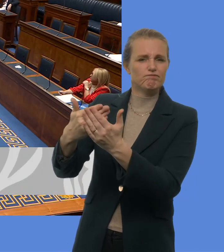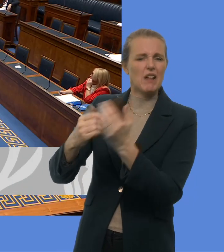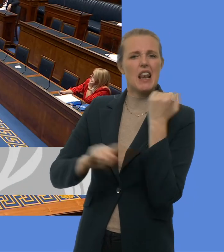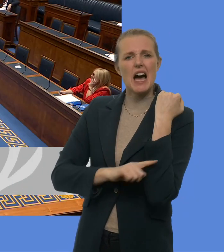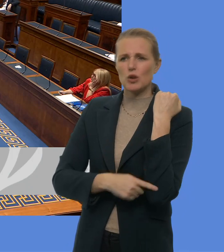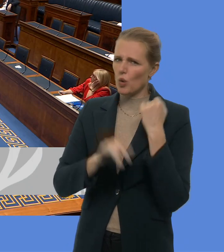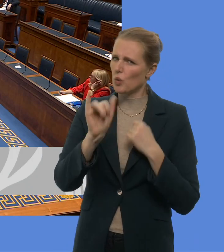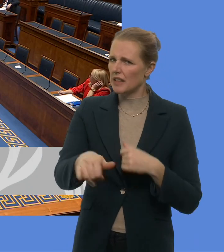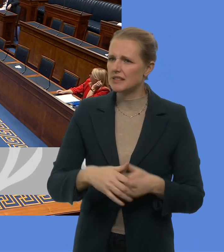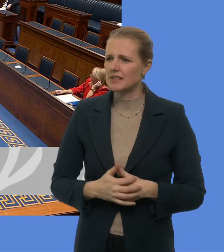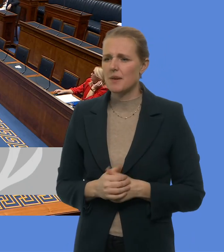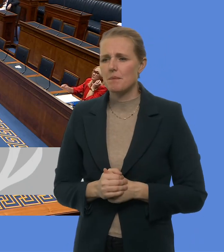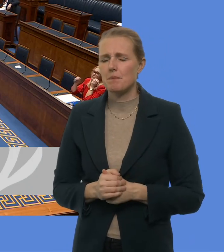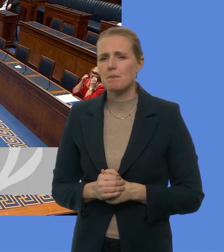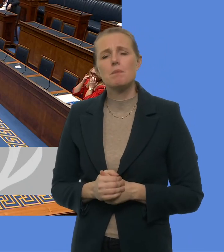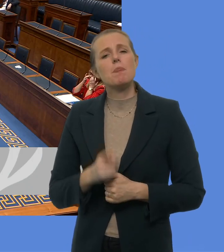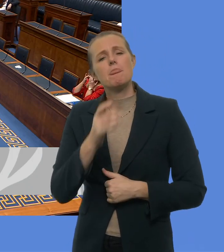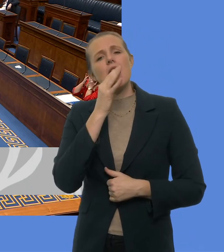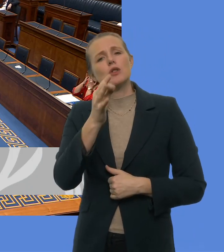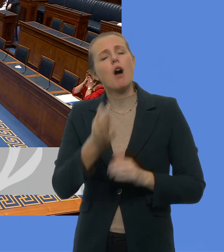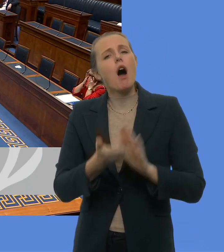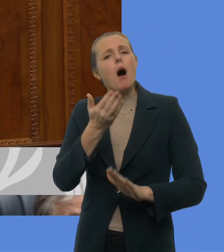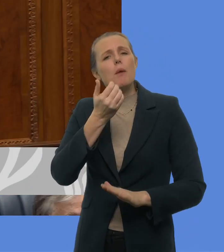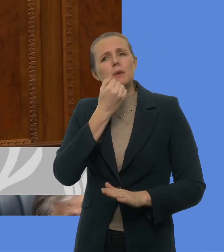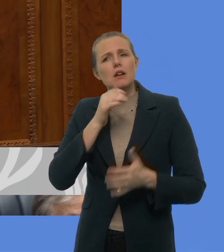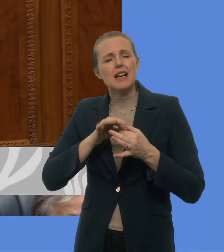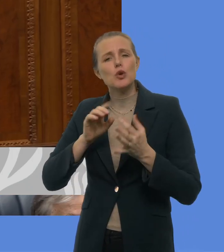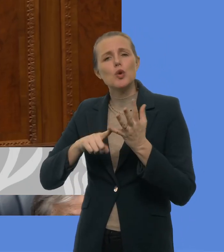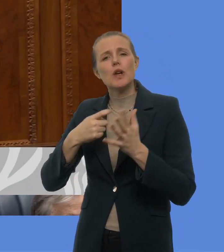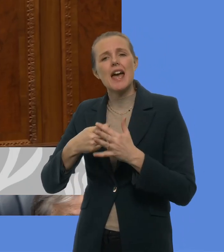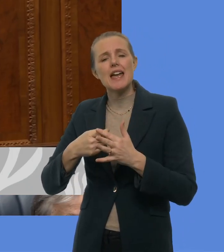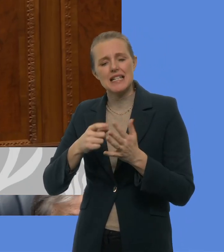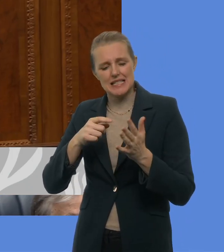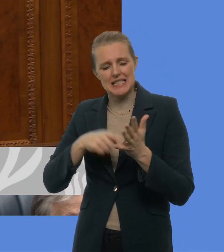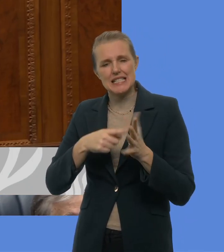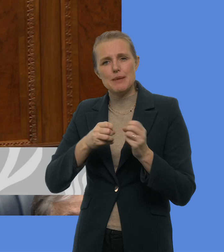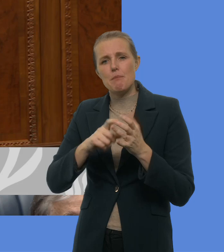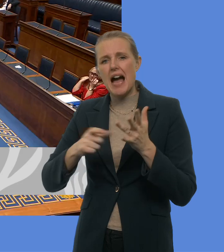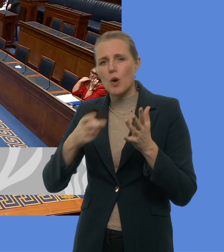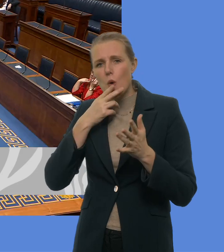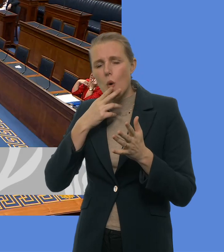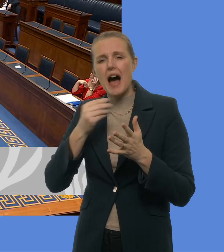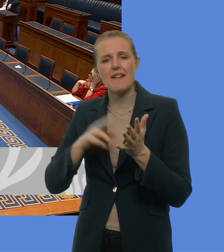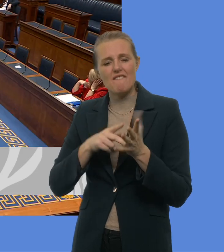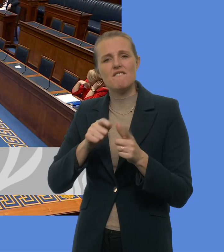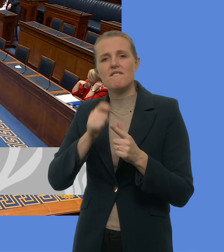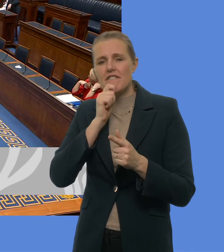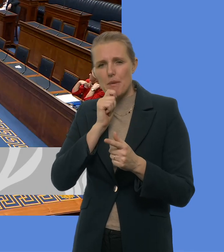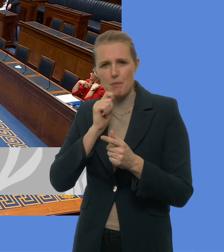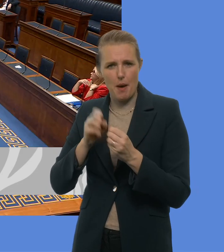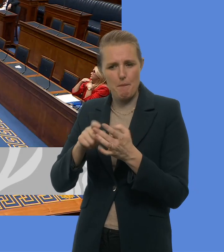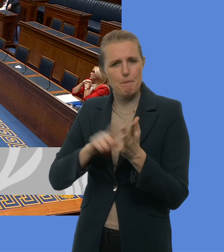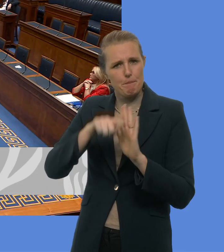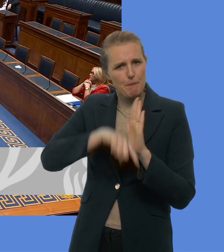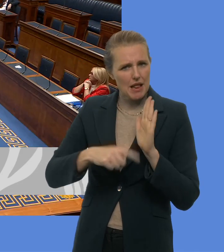Mr. Speaker, Minister, can I ask for an update on the UK tobacco and vapes bill? Yes, I'm